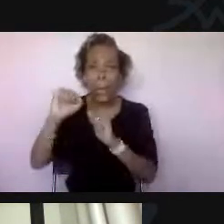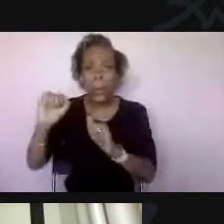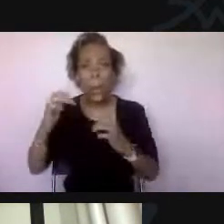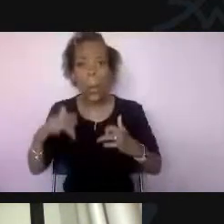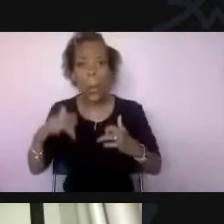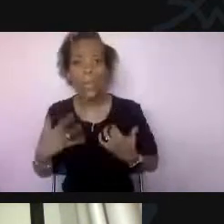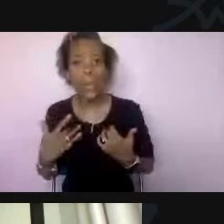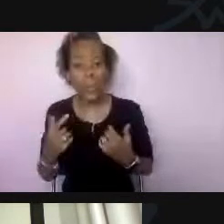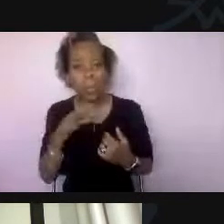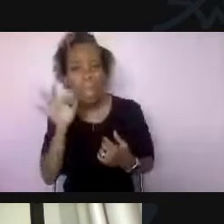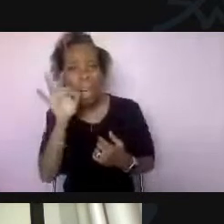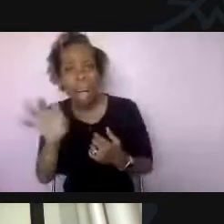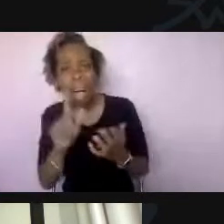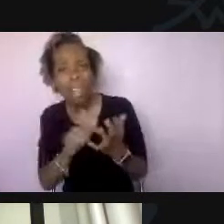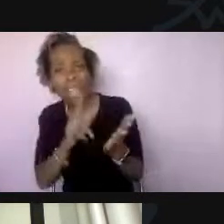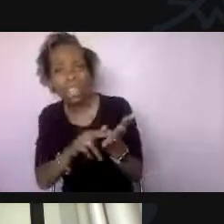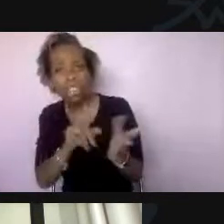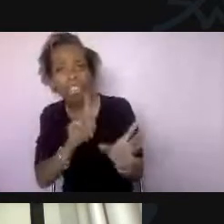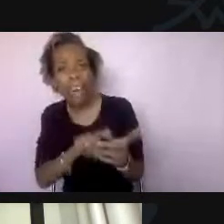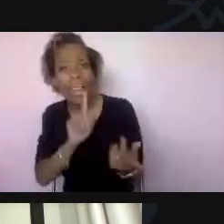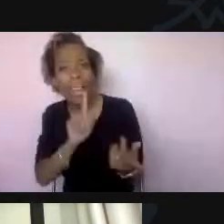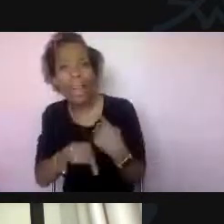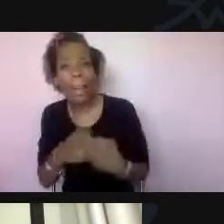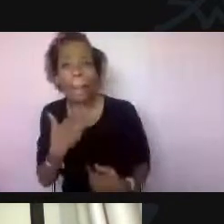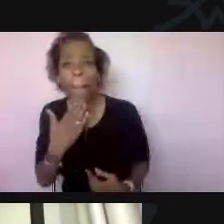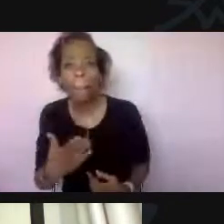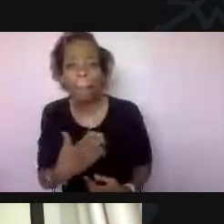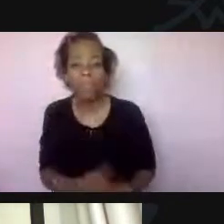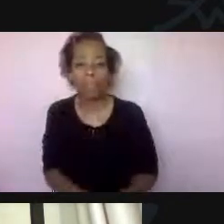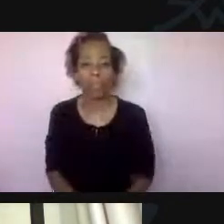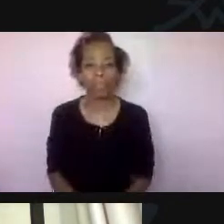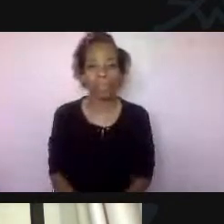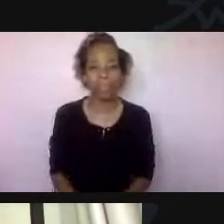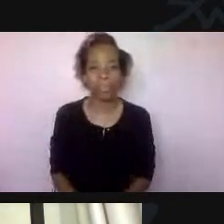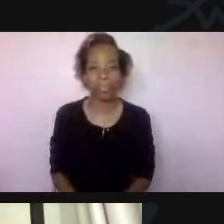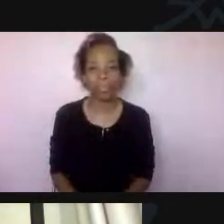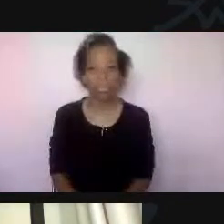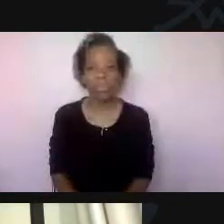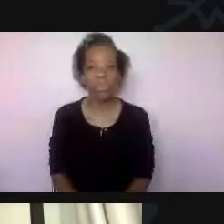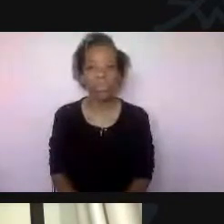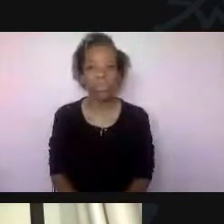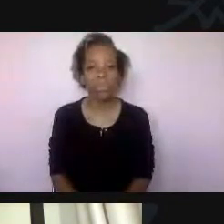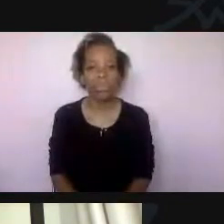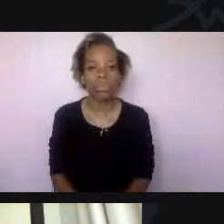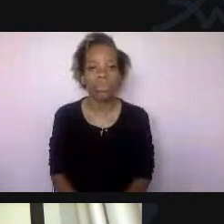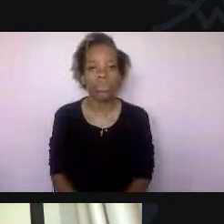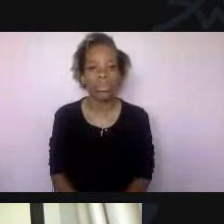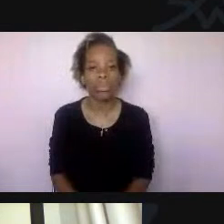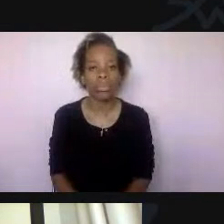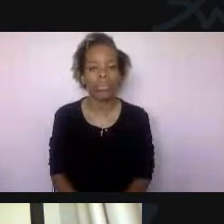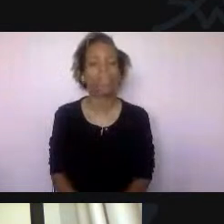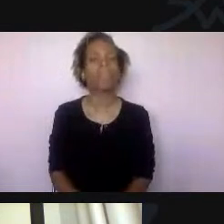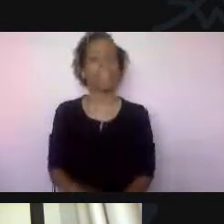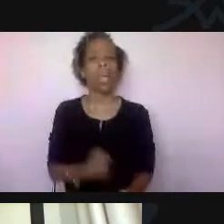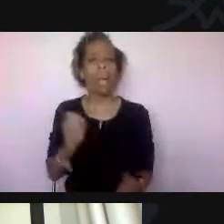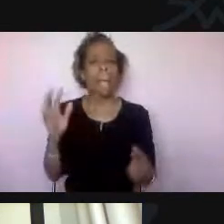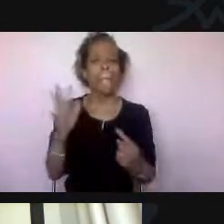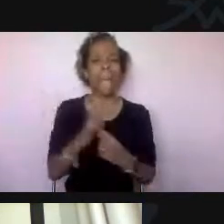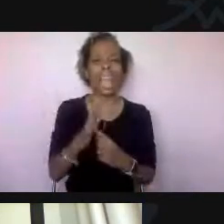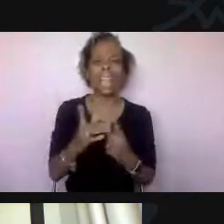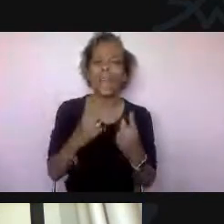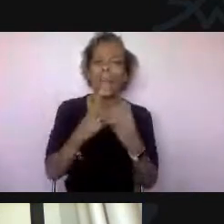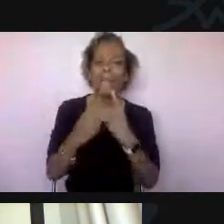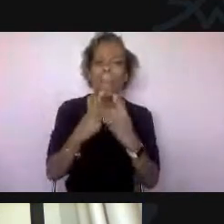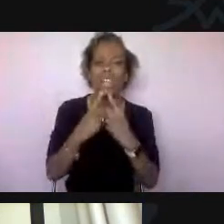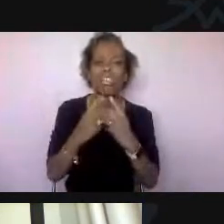you in the first instance. Yeah, sure. I mean, I think it's probably important to differentiate kind of headline data and kind of the real detailed